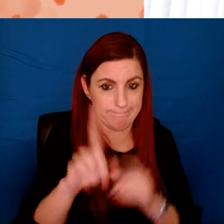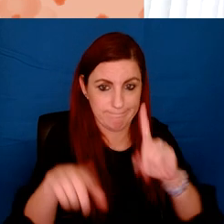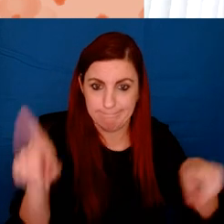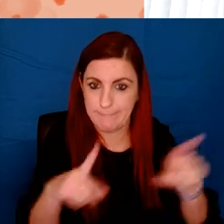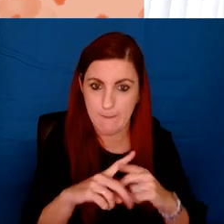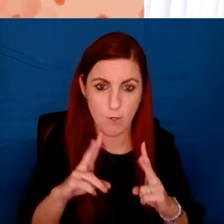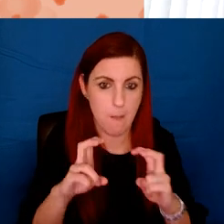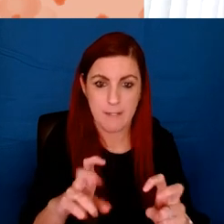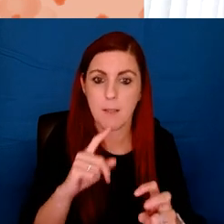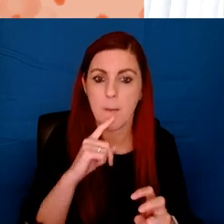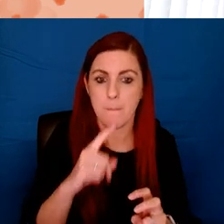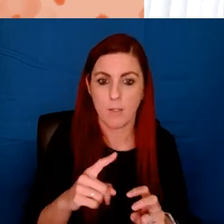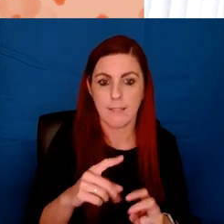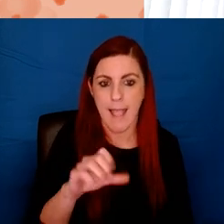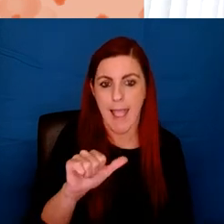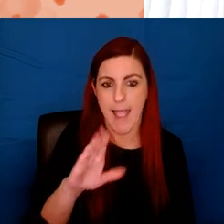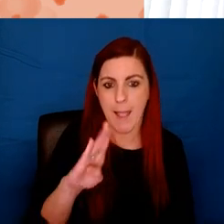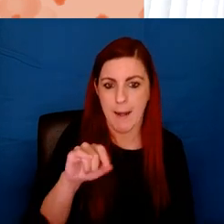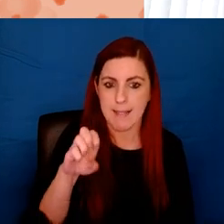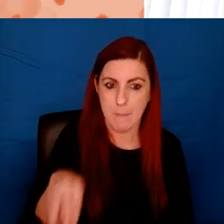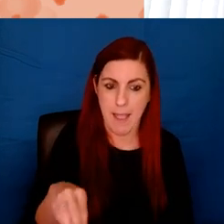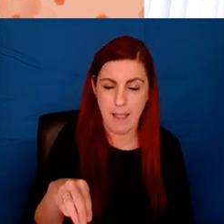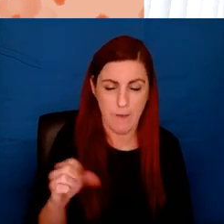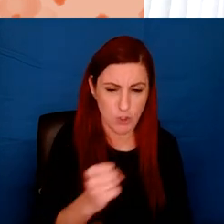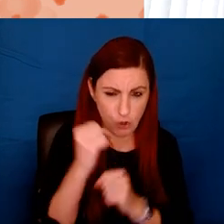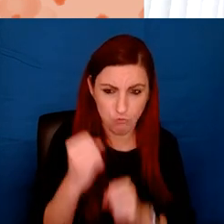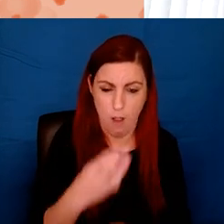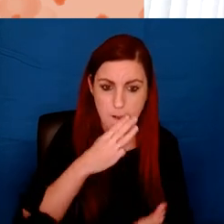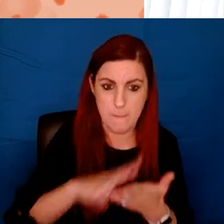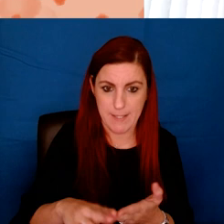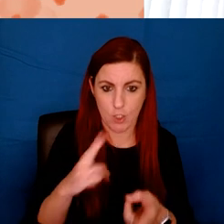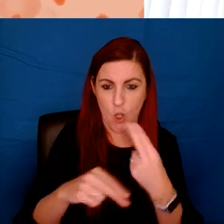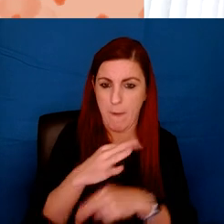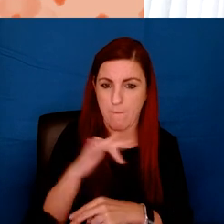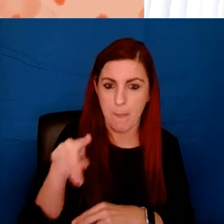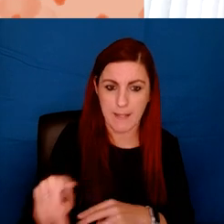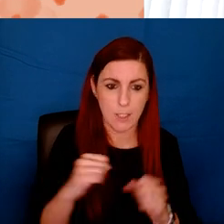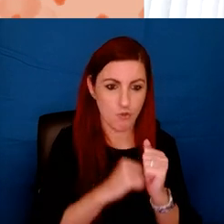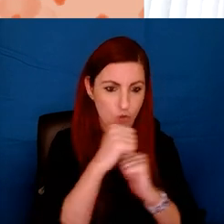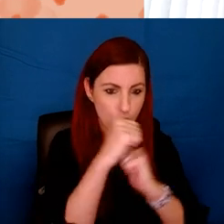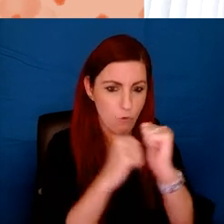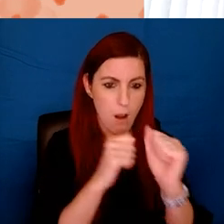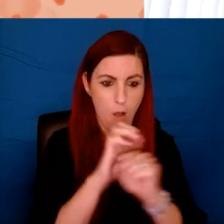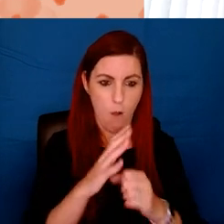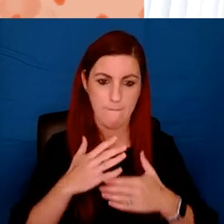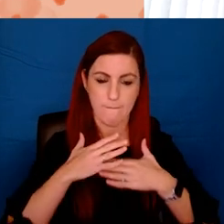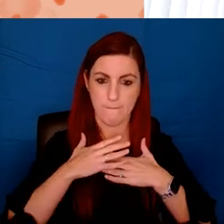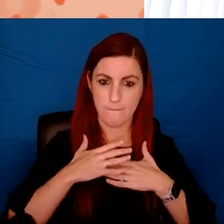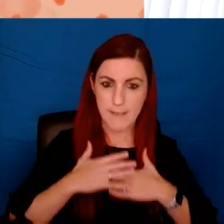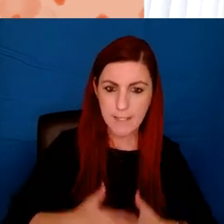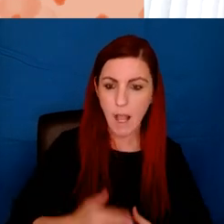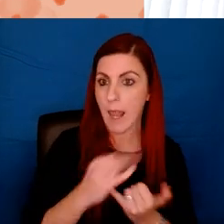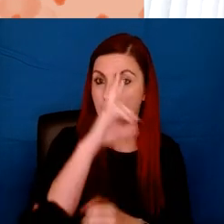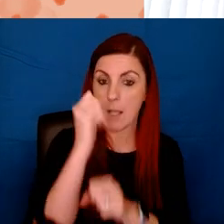topics it's been touched on. So ableism has come out across, and it can be kind of structural or kind of physical in terms